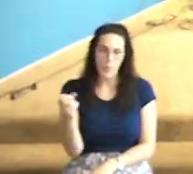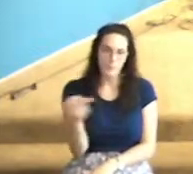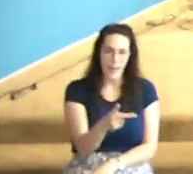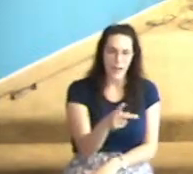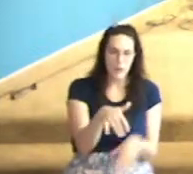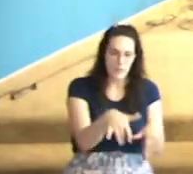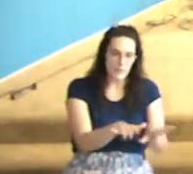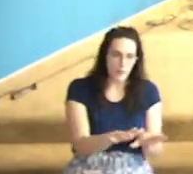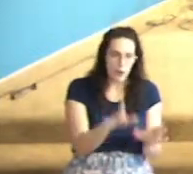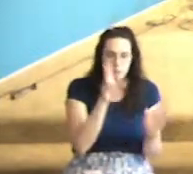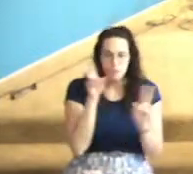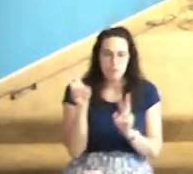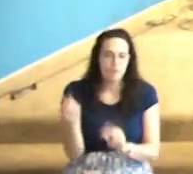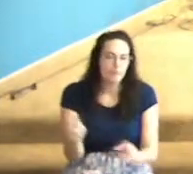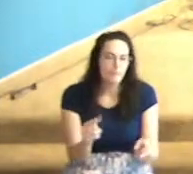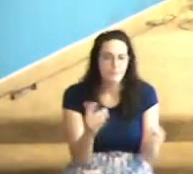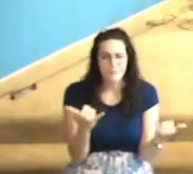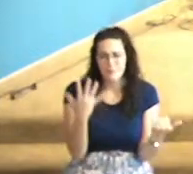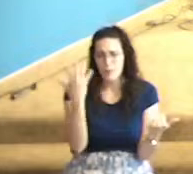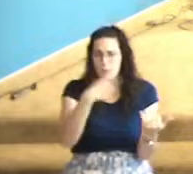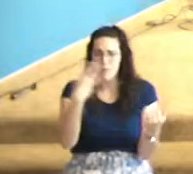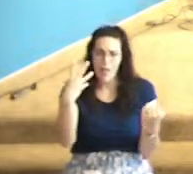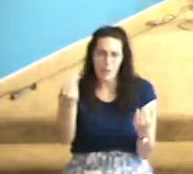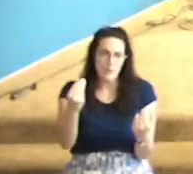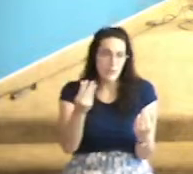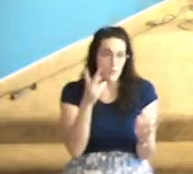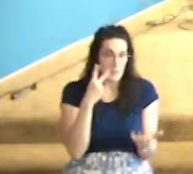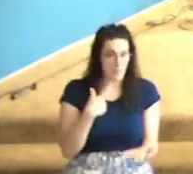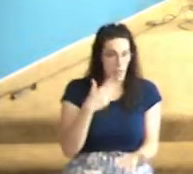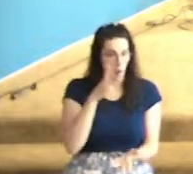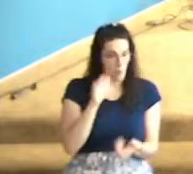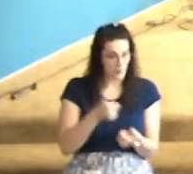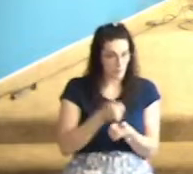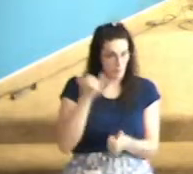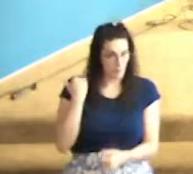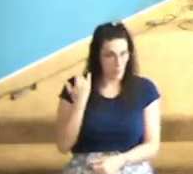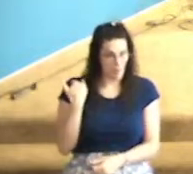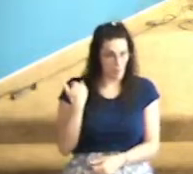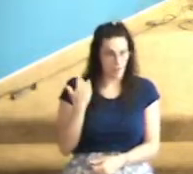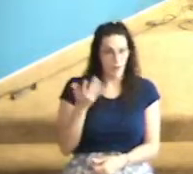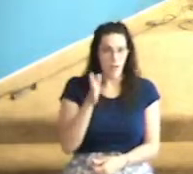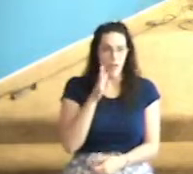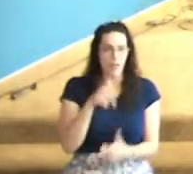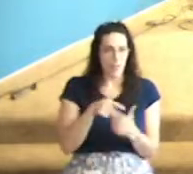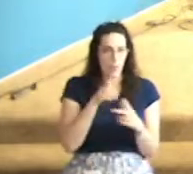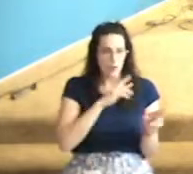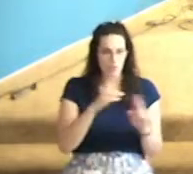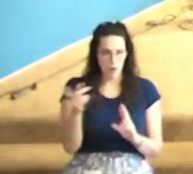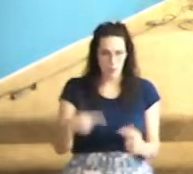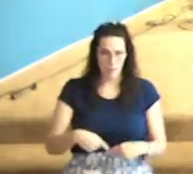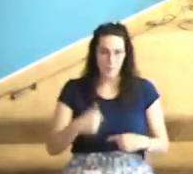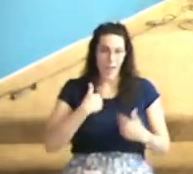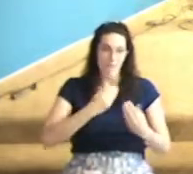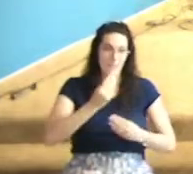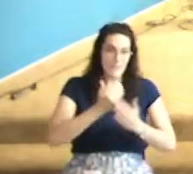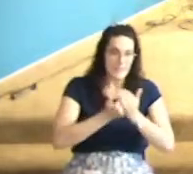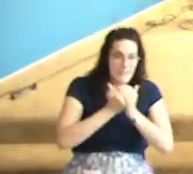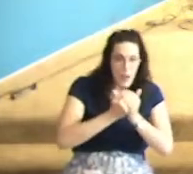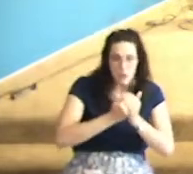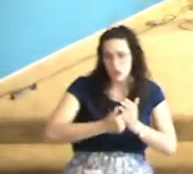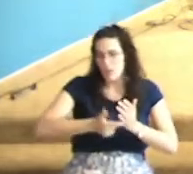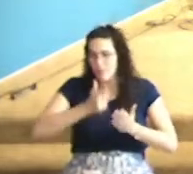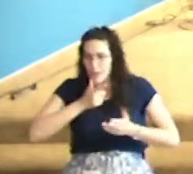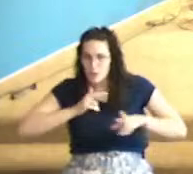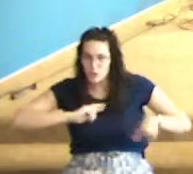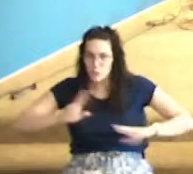things out. It's a beautiful day. But when you see me, I'm going to bring up the rear. Then we'll be ready to come here. We've got sandwiches and lunch stuff,